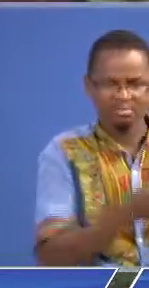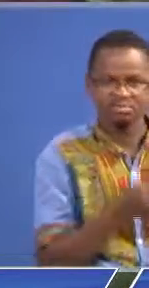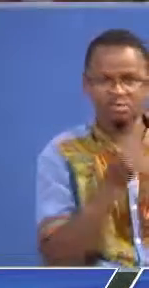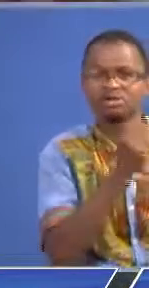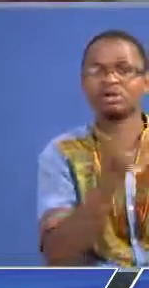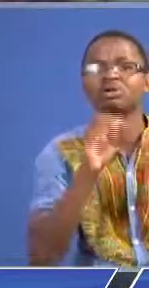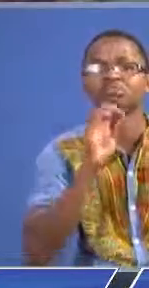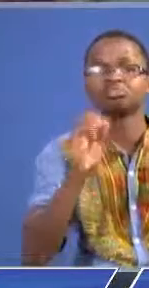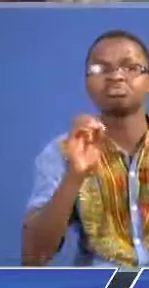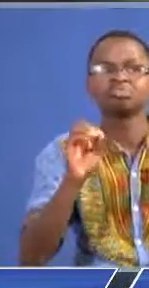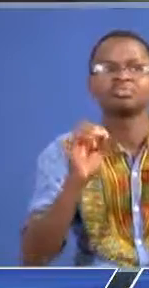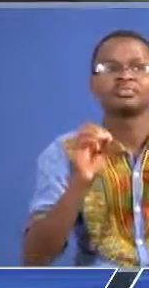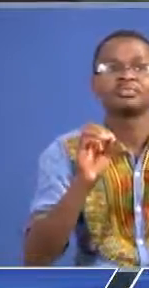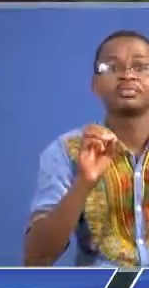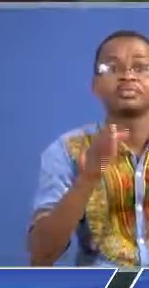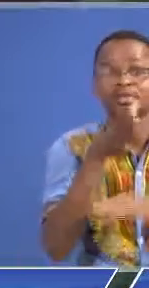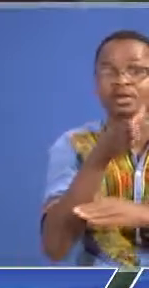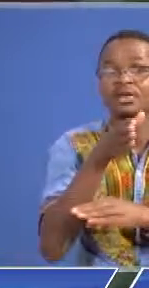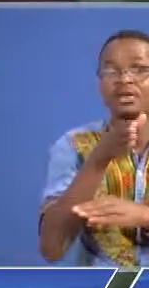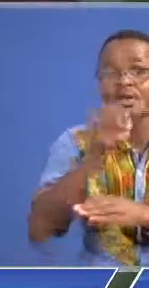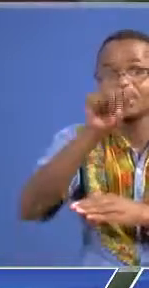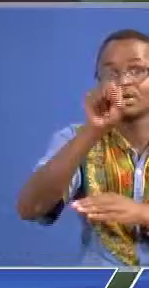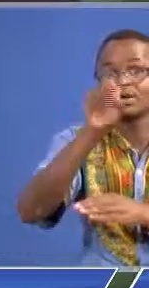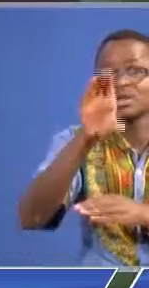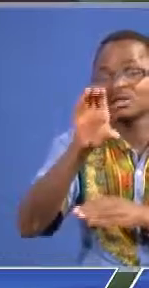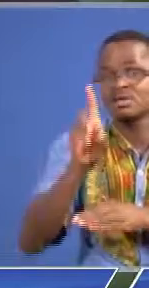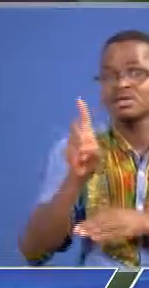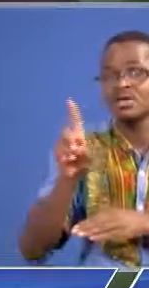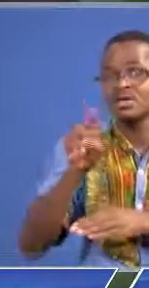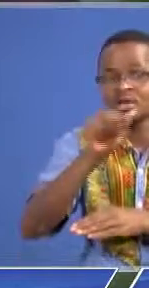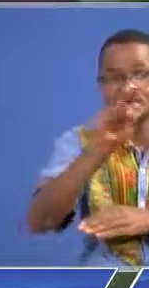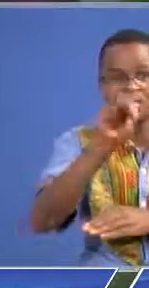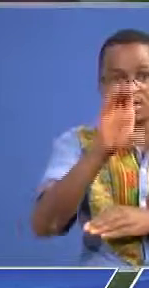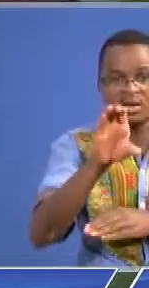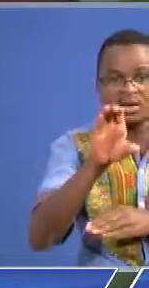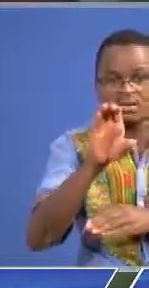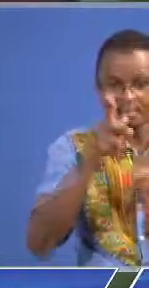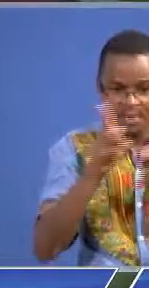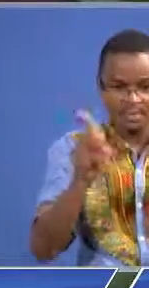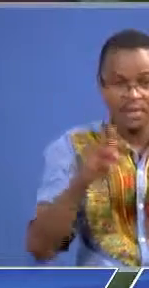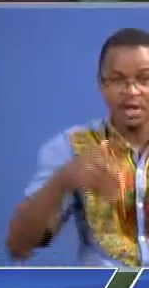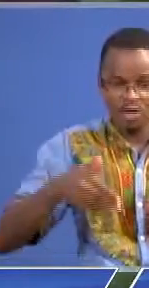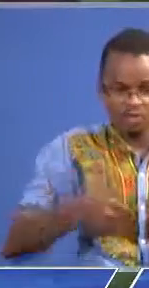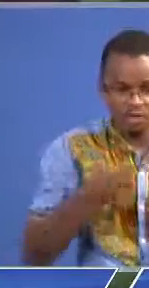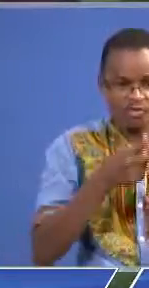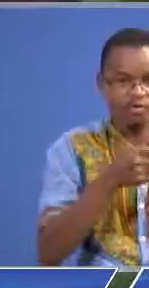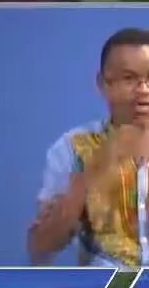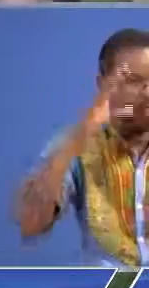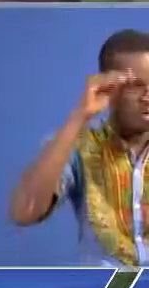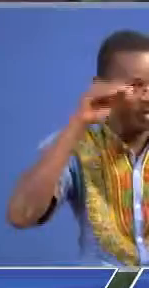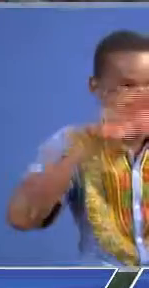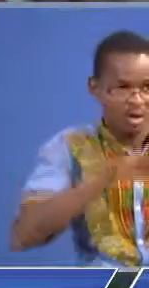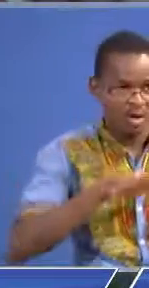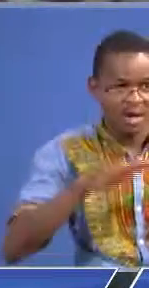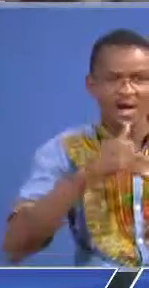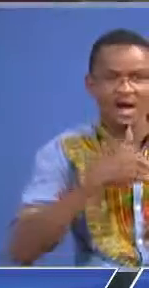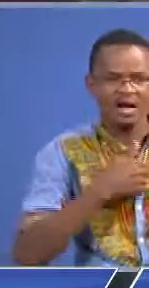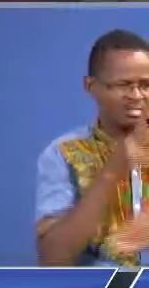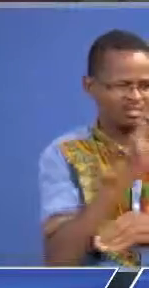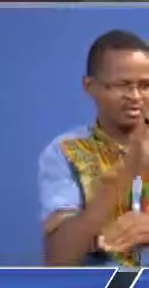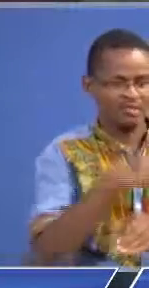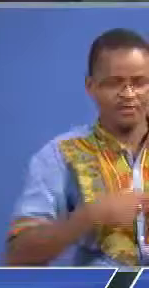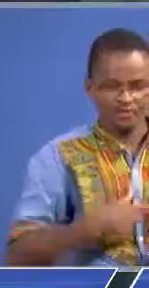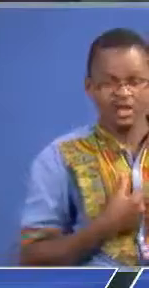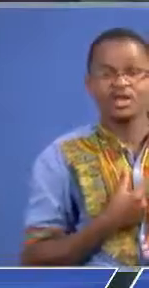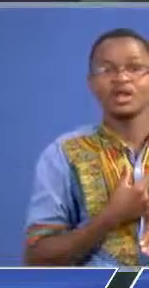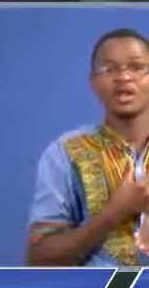kazi. This even as the Amani National Congress, ANC party youth drawn from the coast region, have accused the